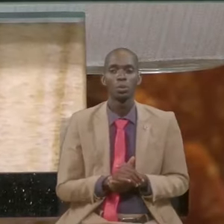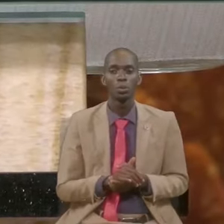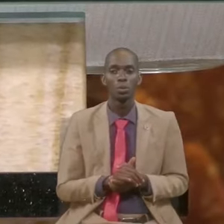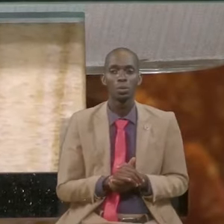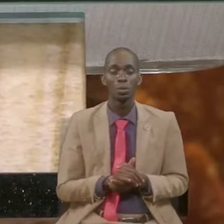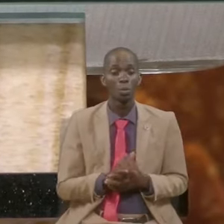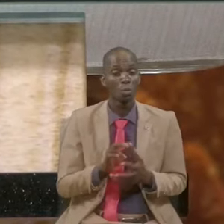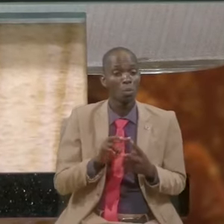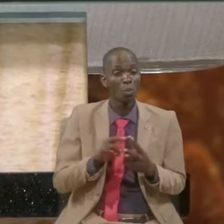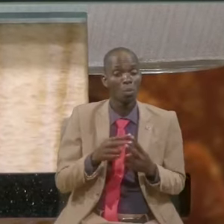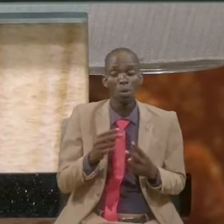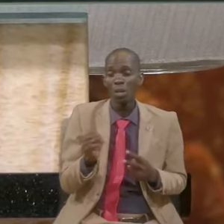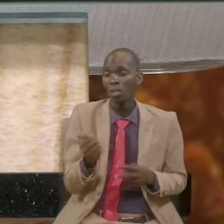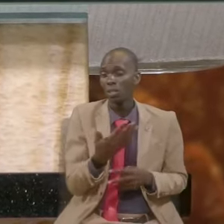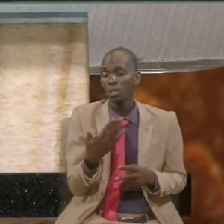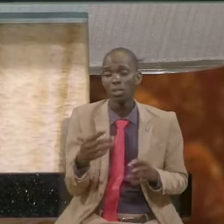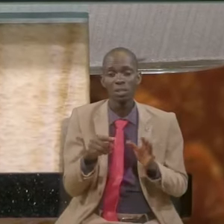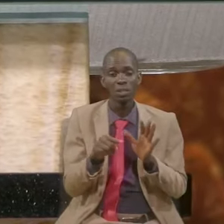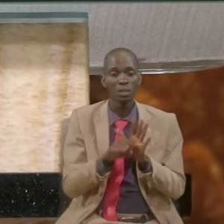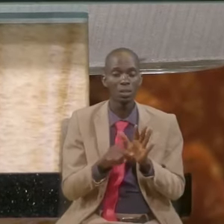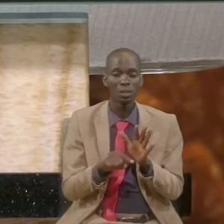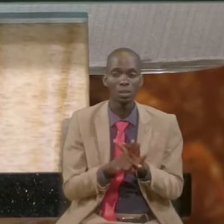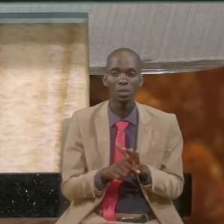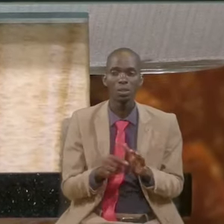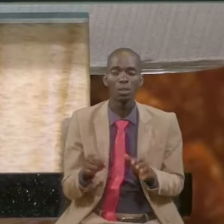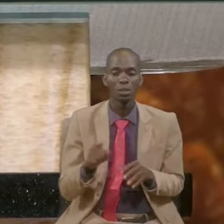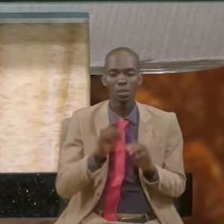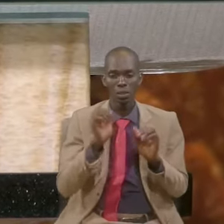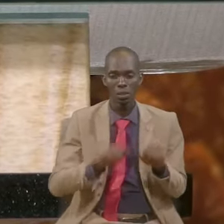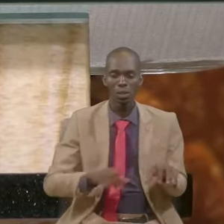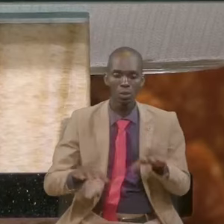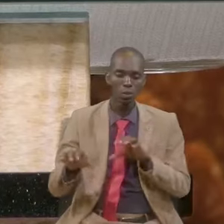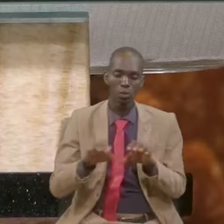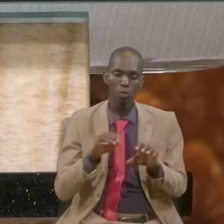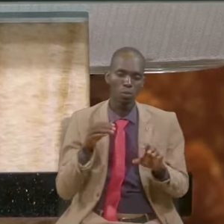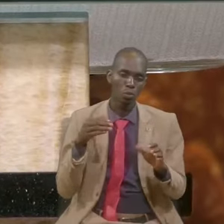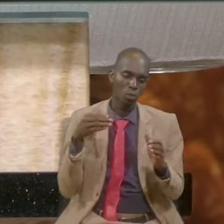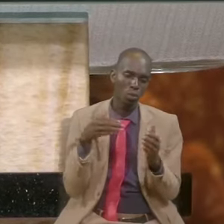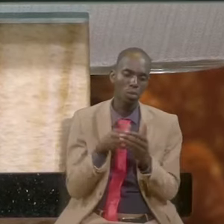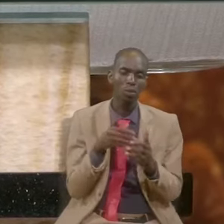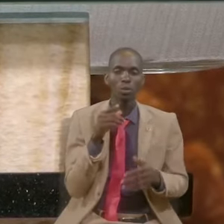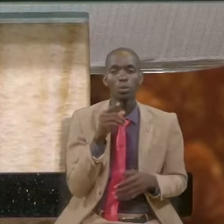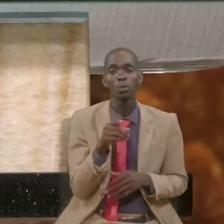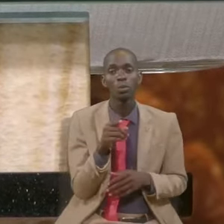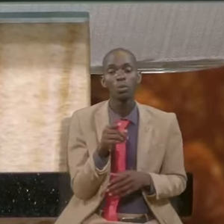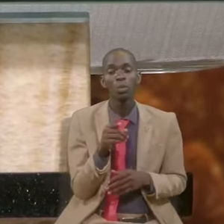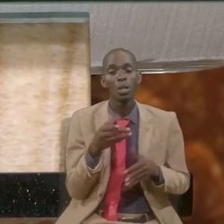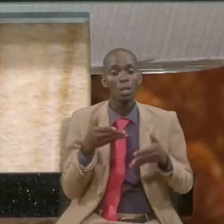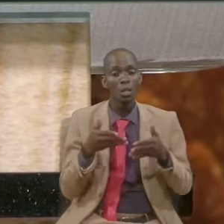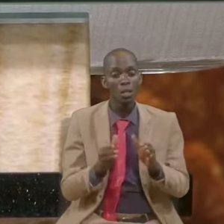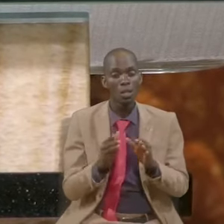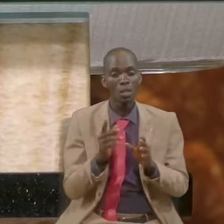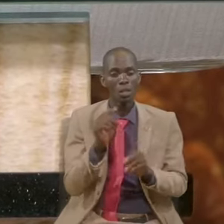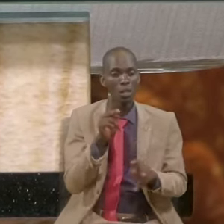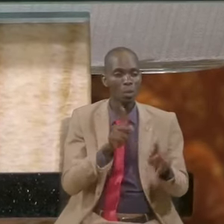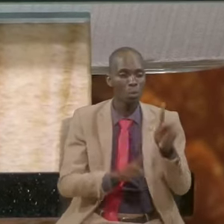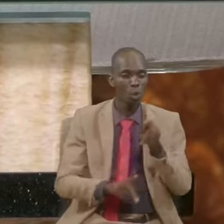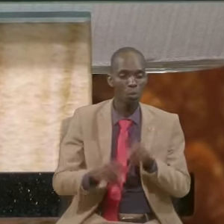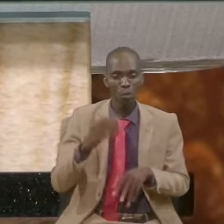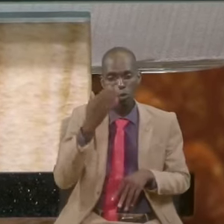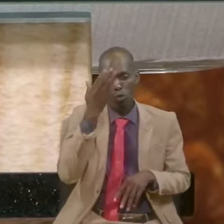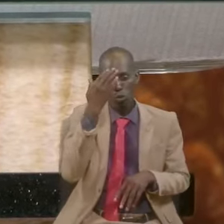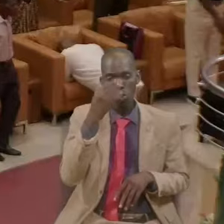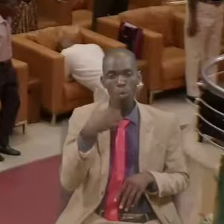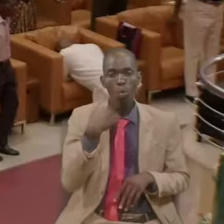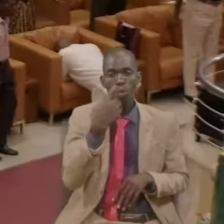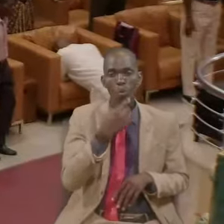or anything negative they can do towards you. Let the people know who you